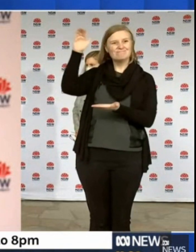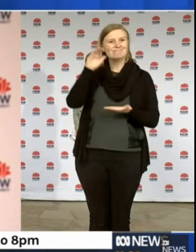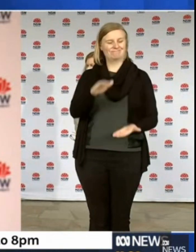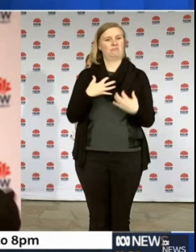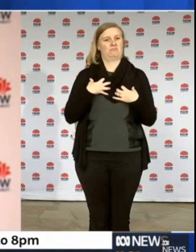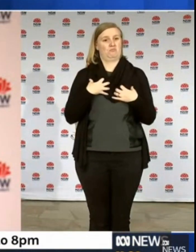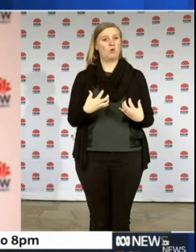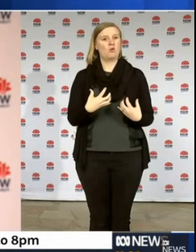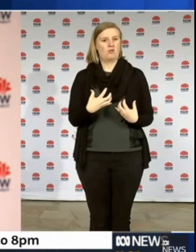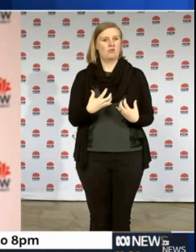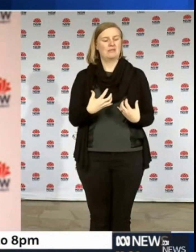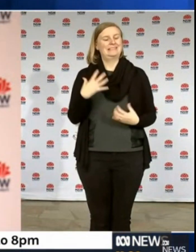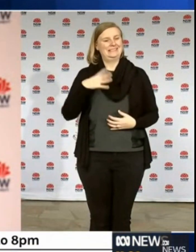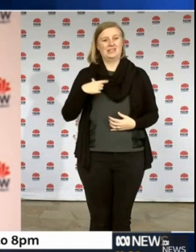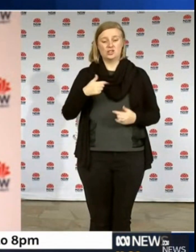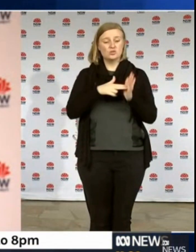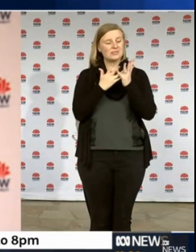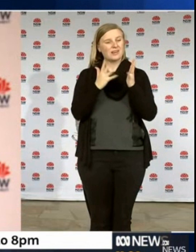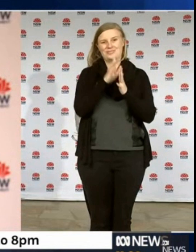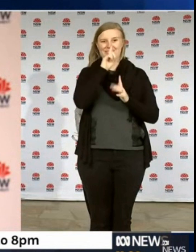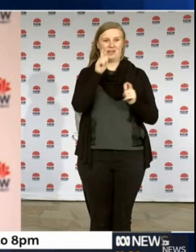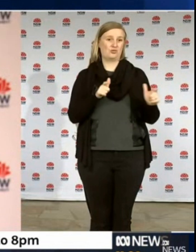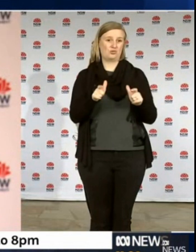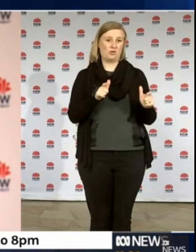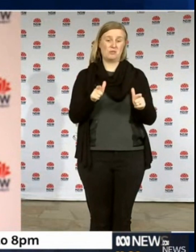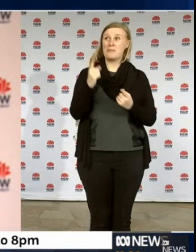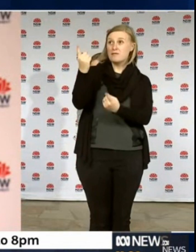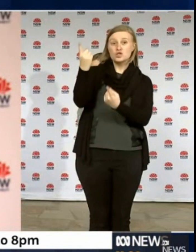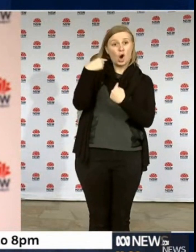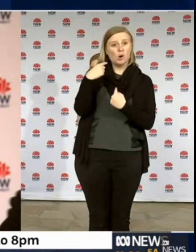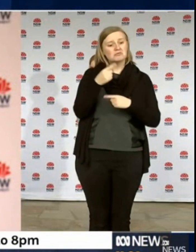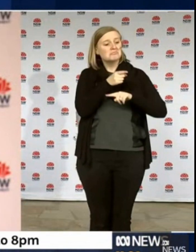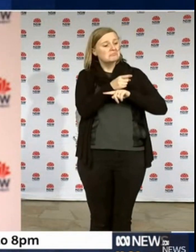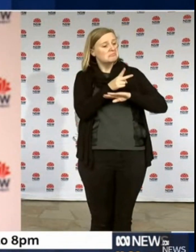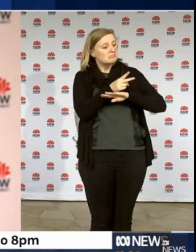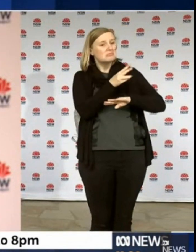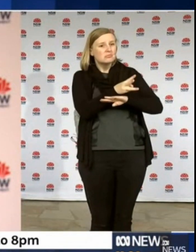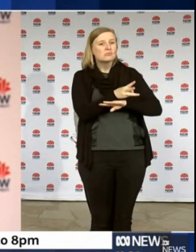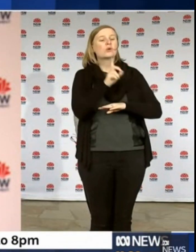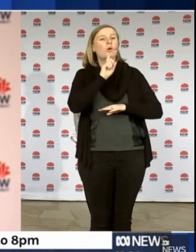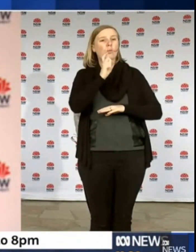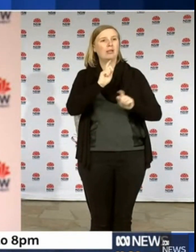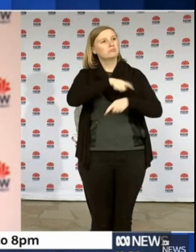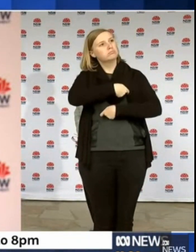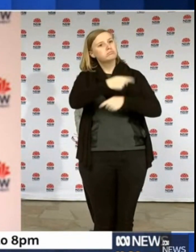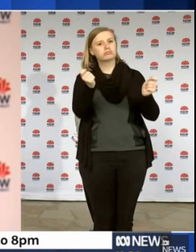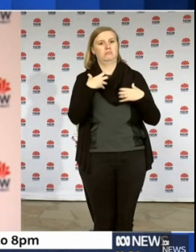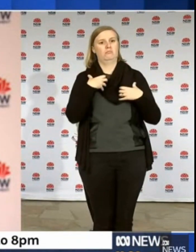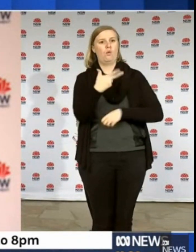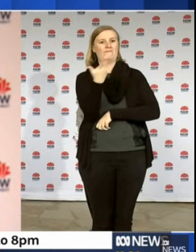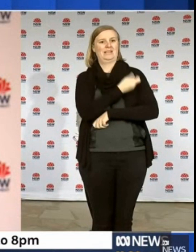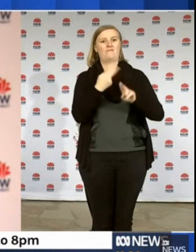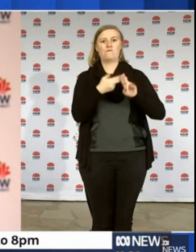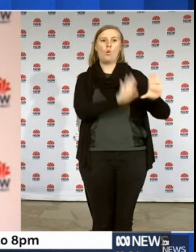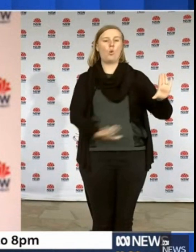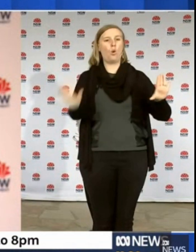we get those supplies. Now, we've been told in the next few weeks all states will be getting more supplies, which is a great news. We just say to everybody,